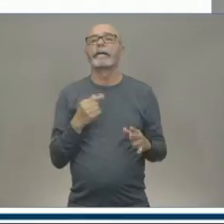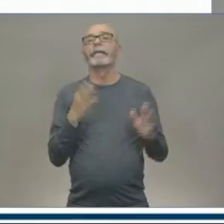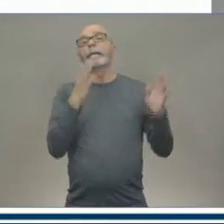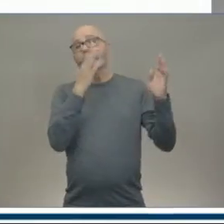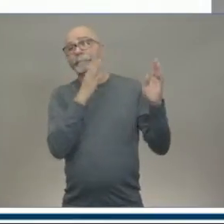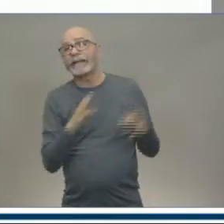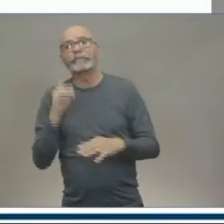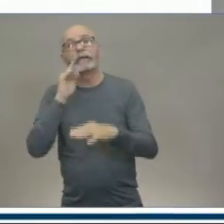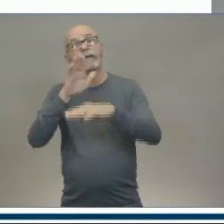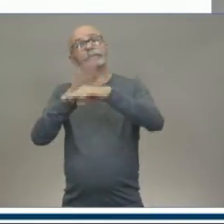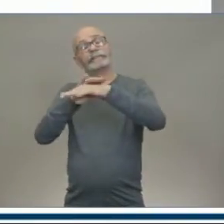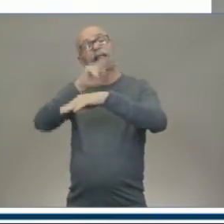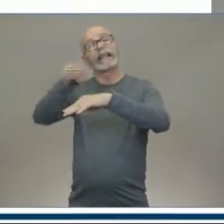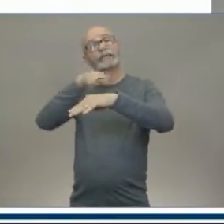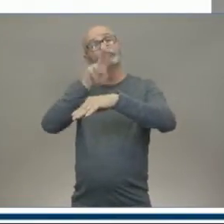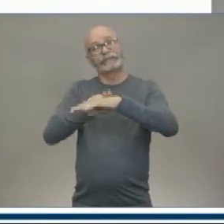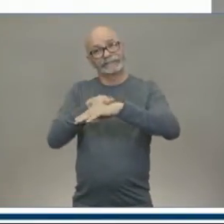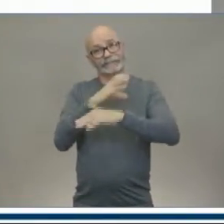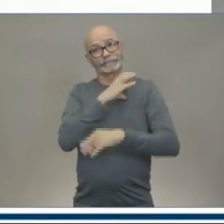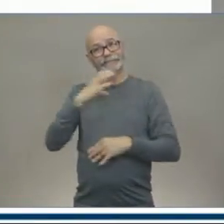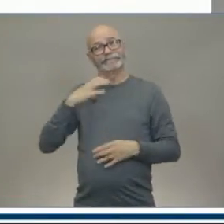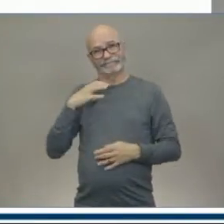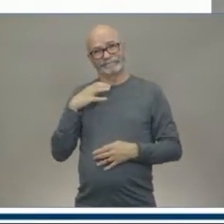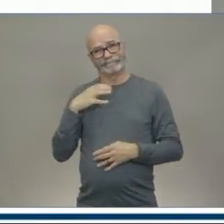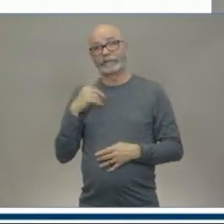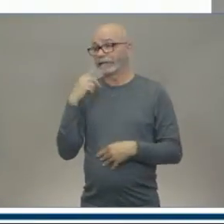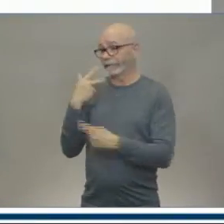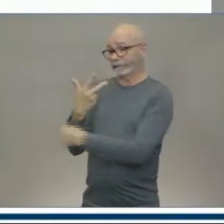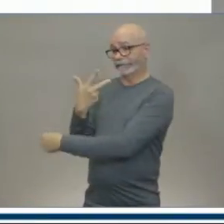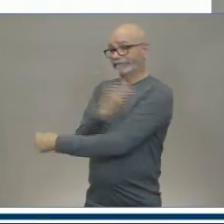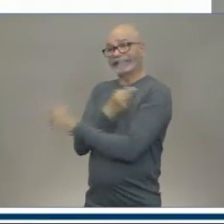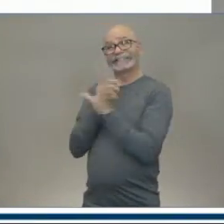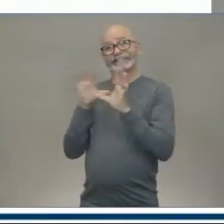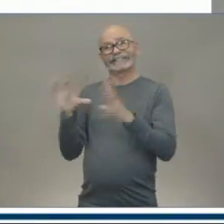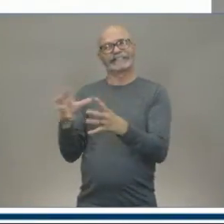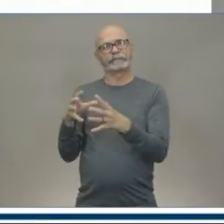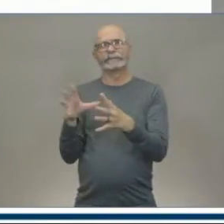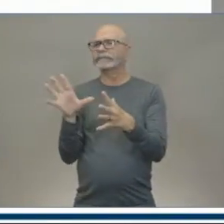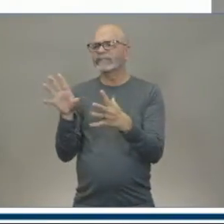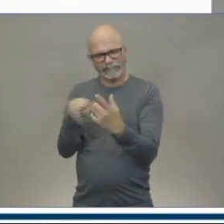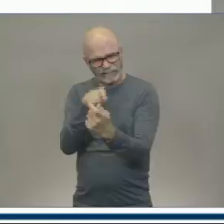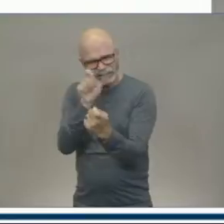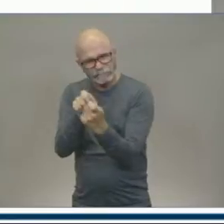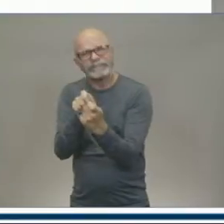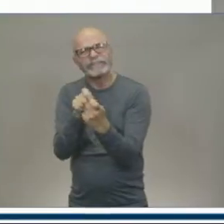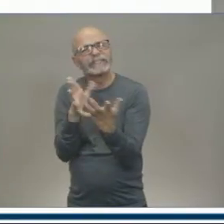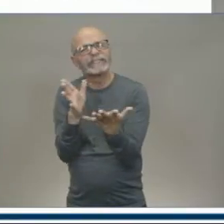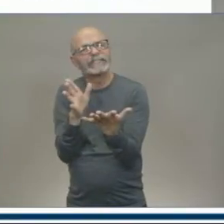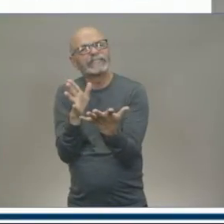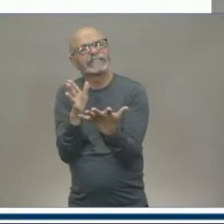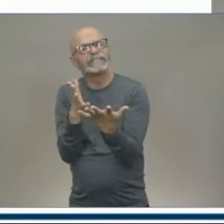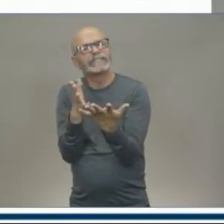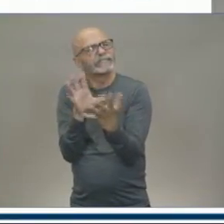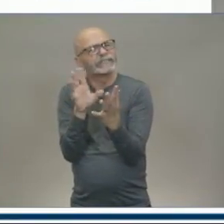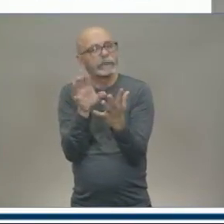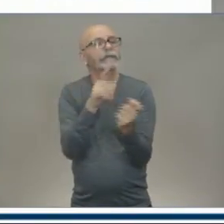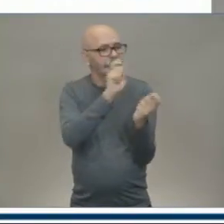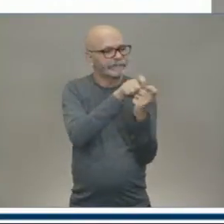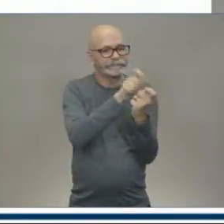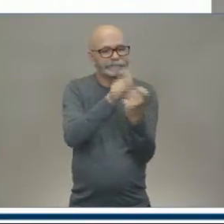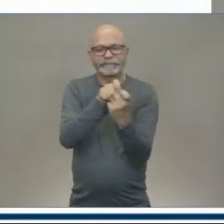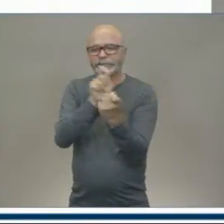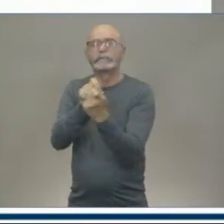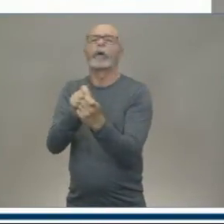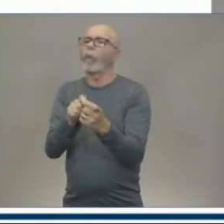on Immunization to drill down and be much more specific. And one of the things we're certainly pushing is that we need to be consistent across